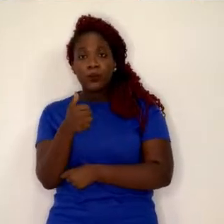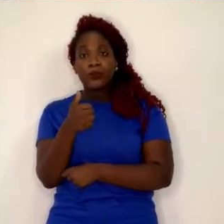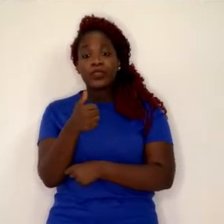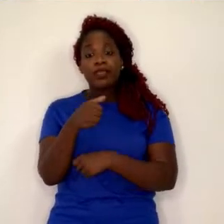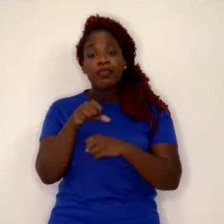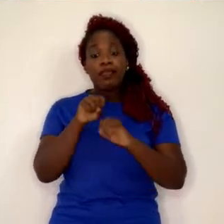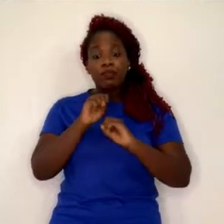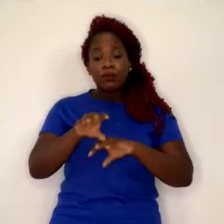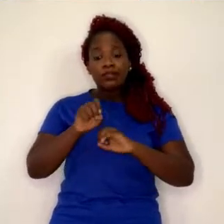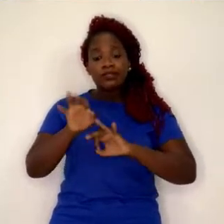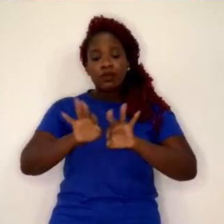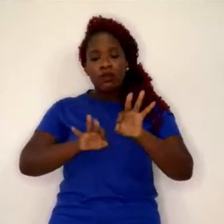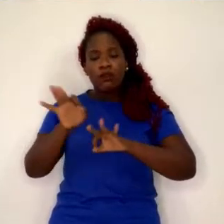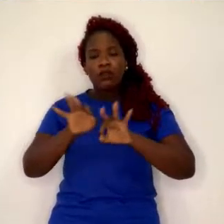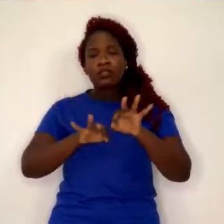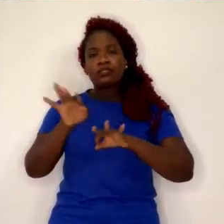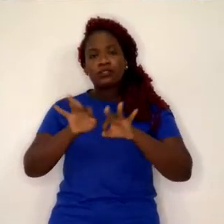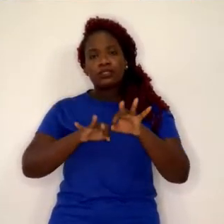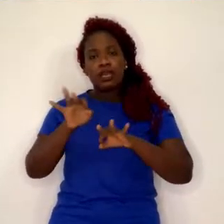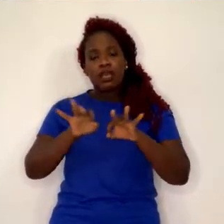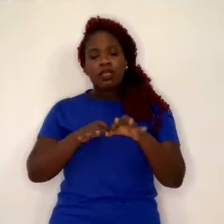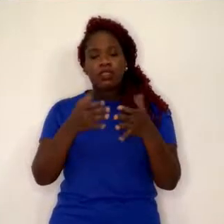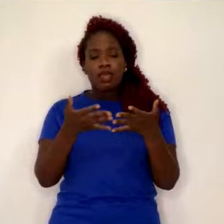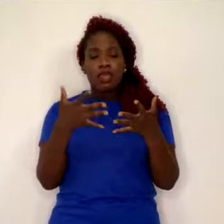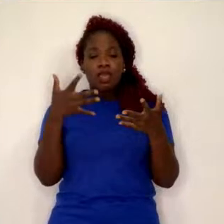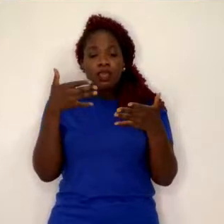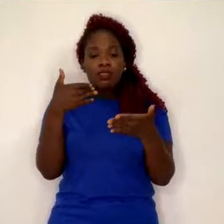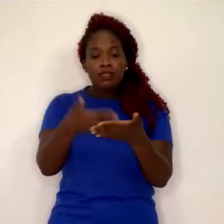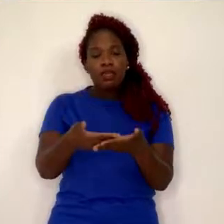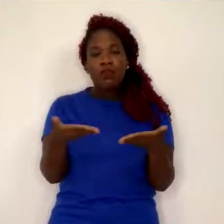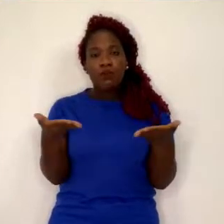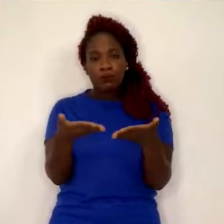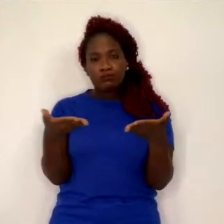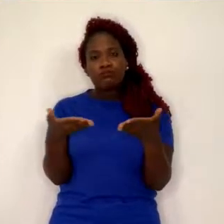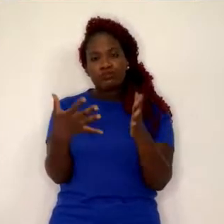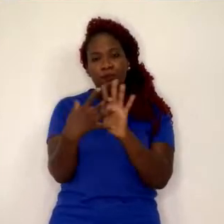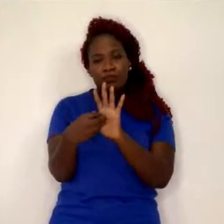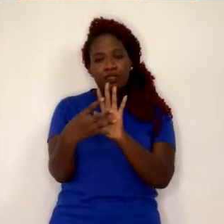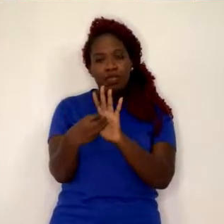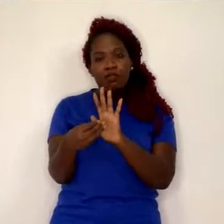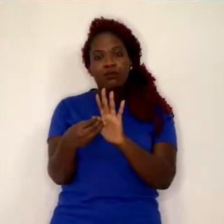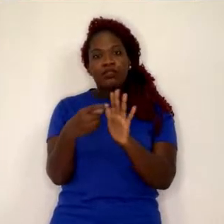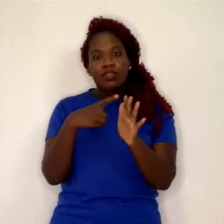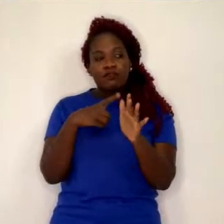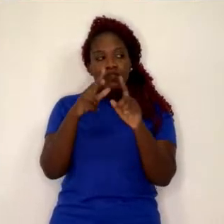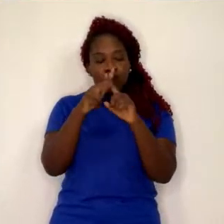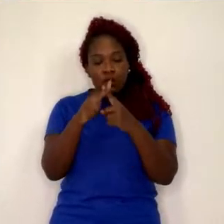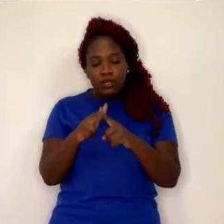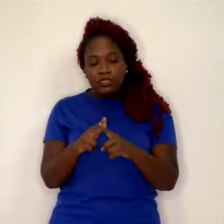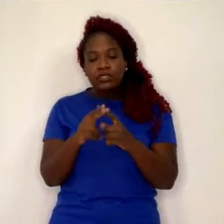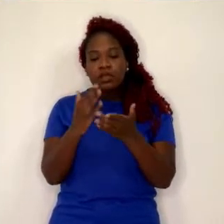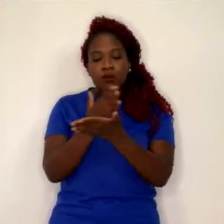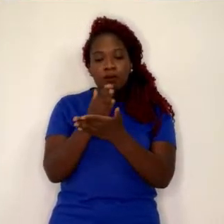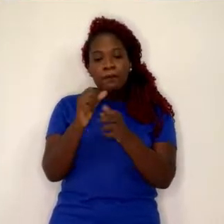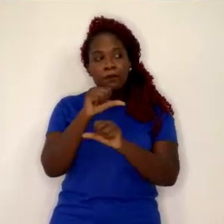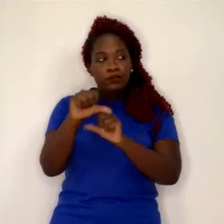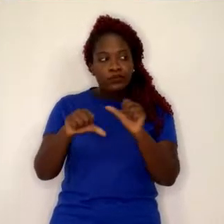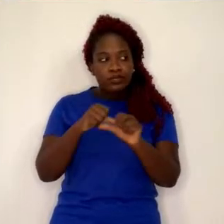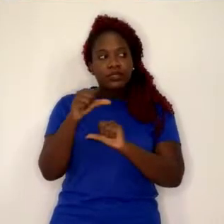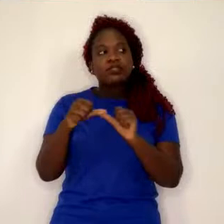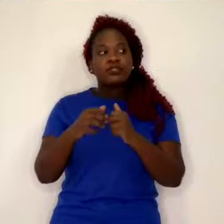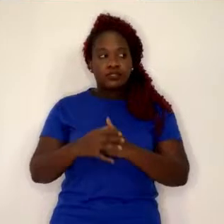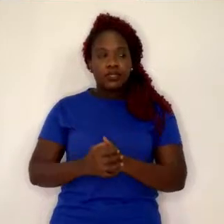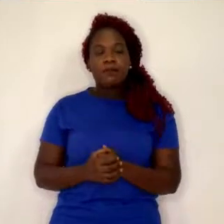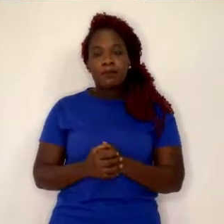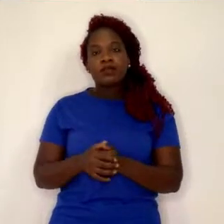1991, education then is organized the way it is nowadays to a certain extent with some